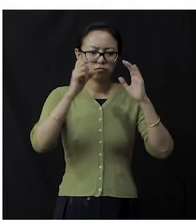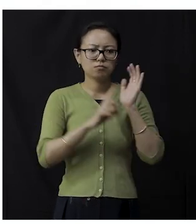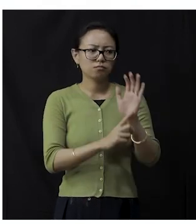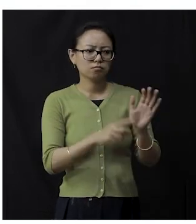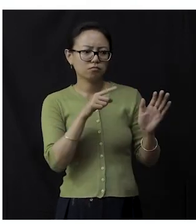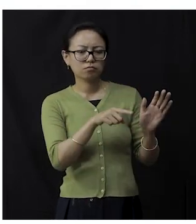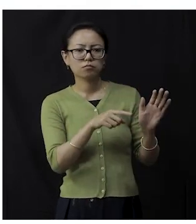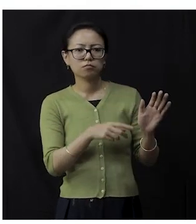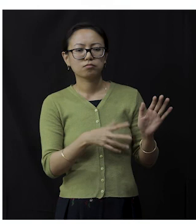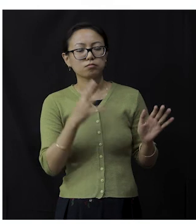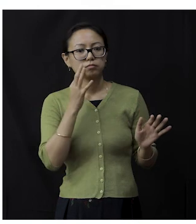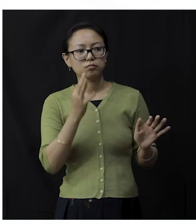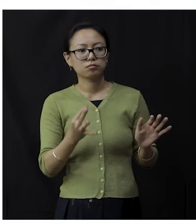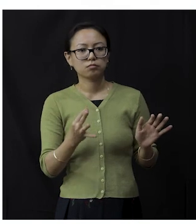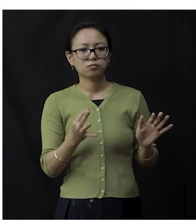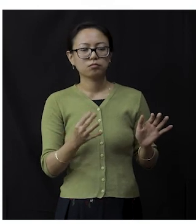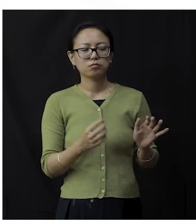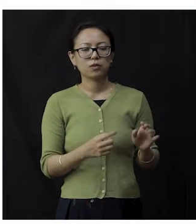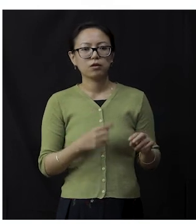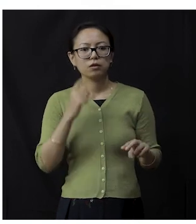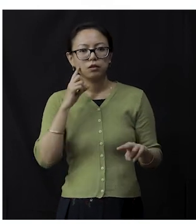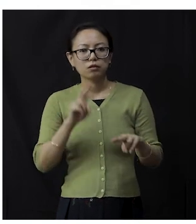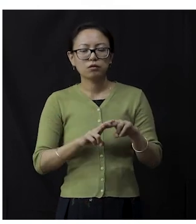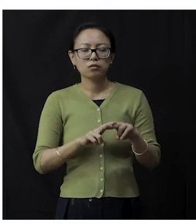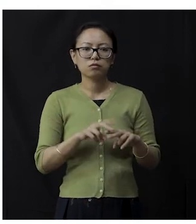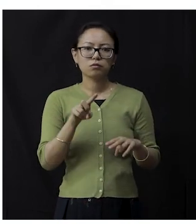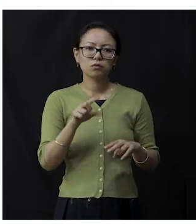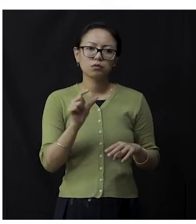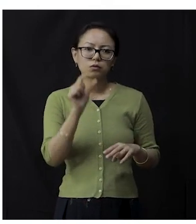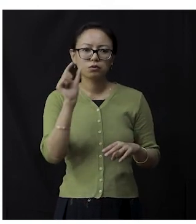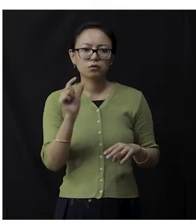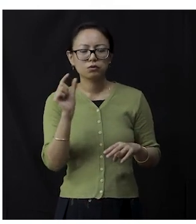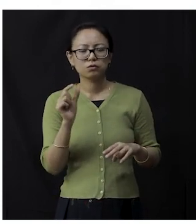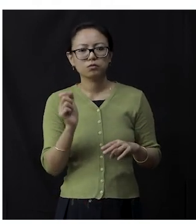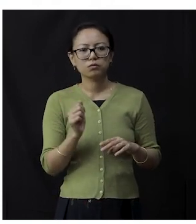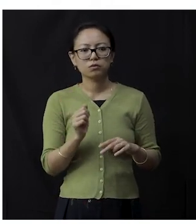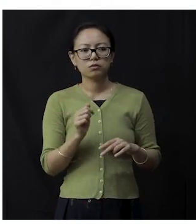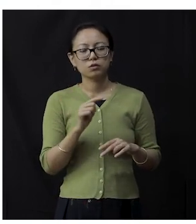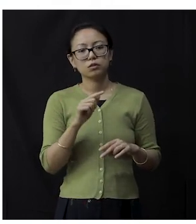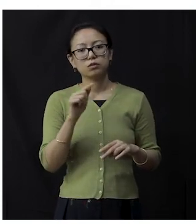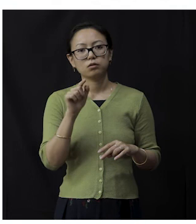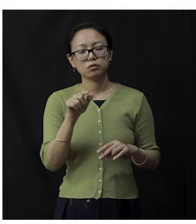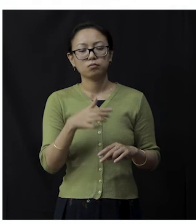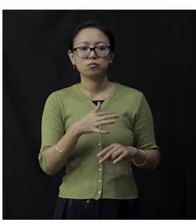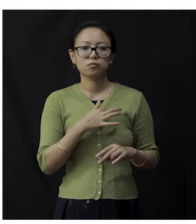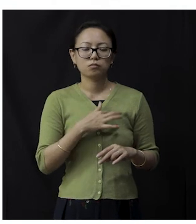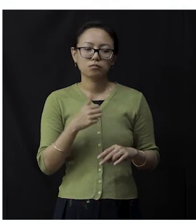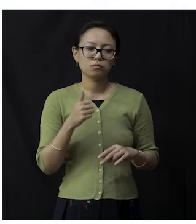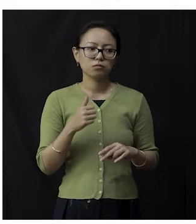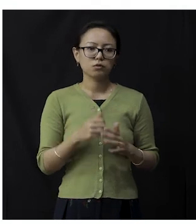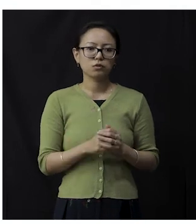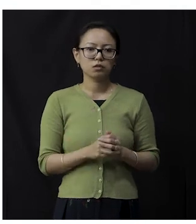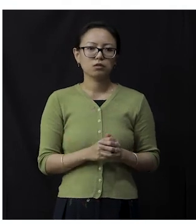questions, and when you have those phrases, these are the correct words that we use if you want to be a